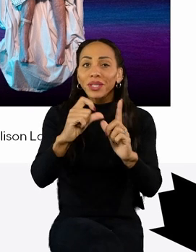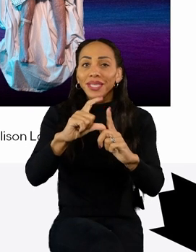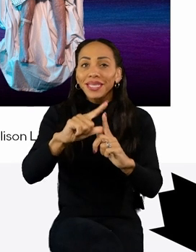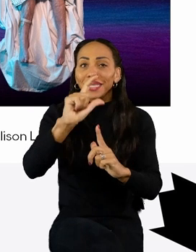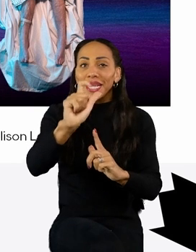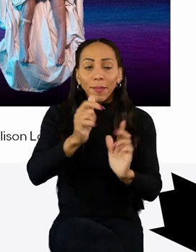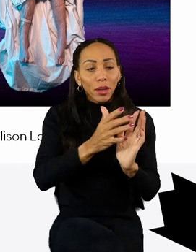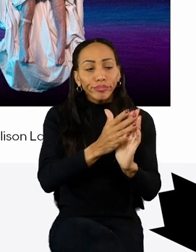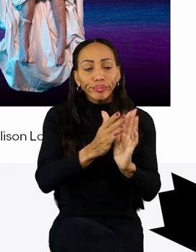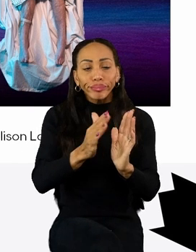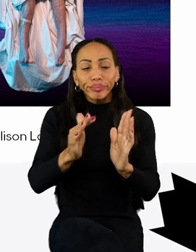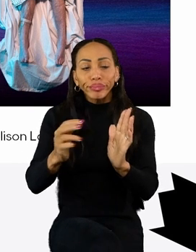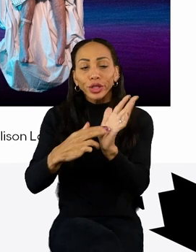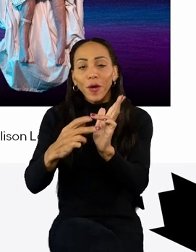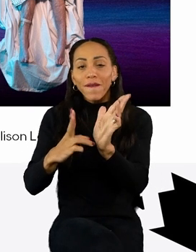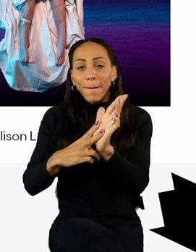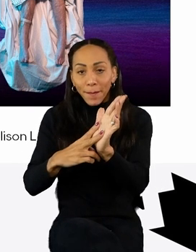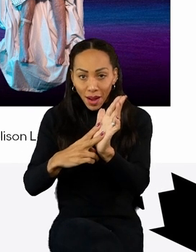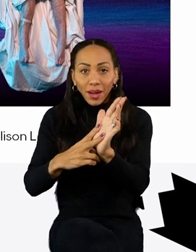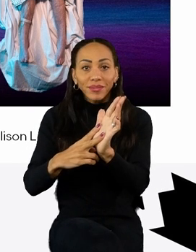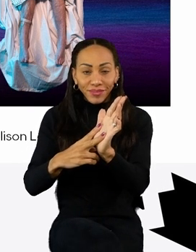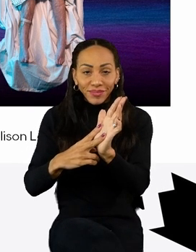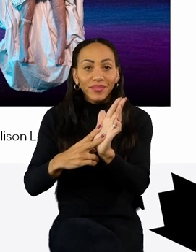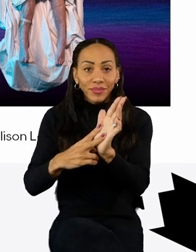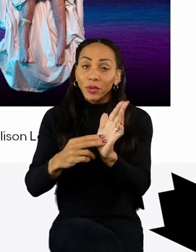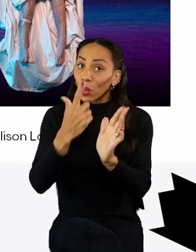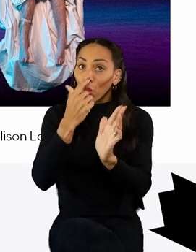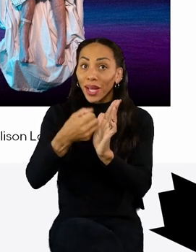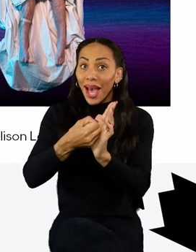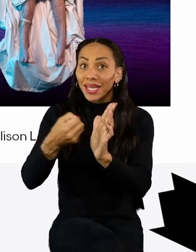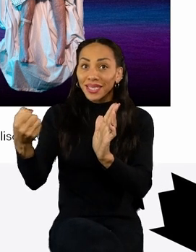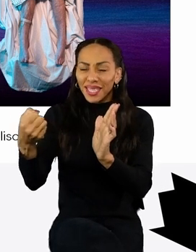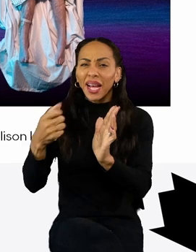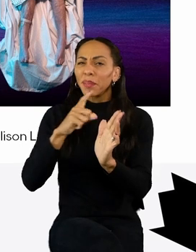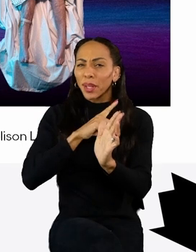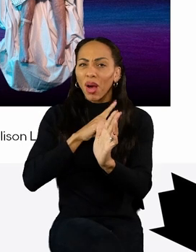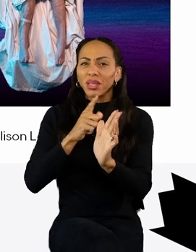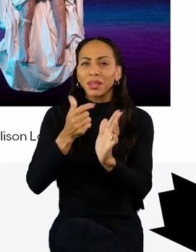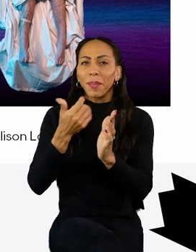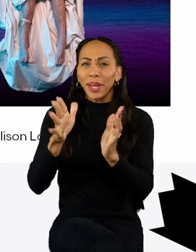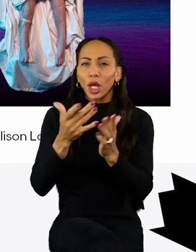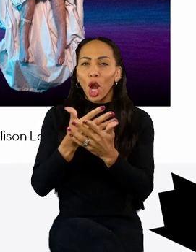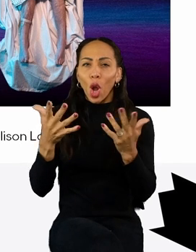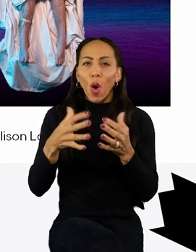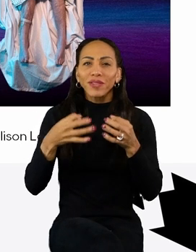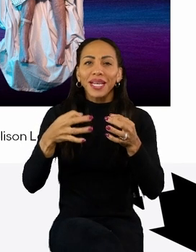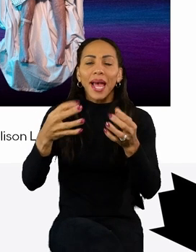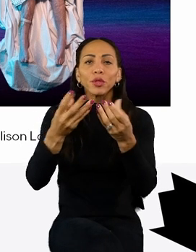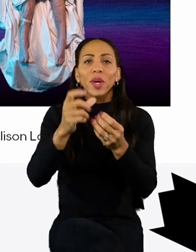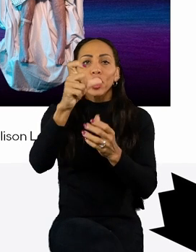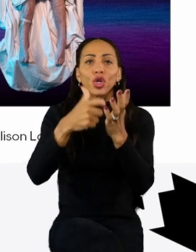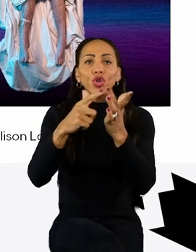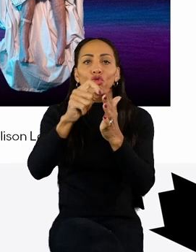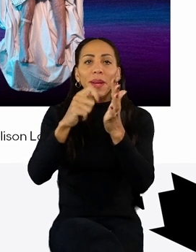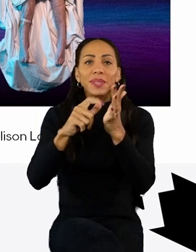We started 1st of December, running right way through to November, and we can certainly extend that given the delays we've had